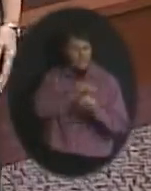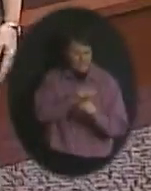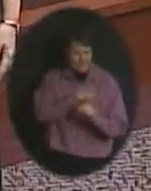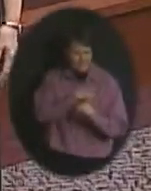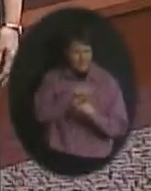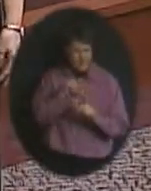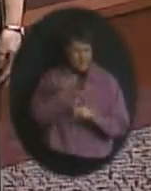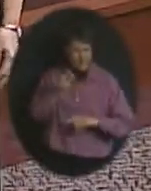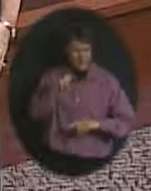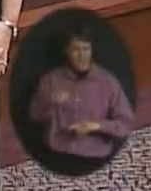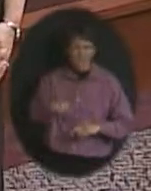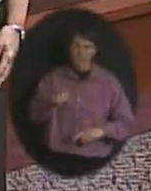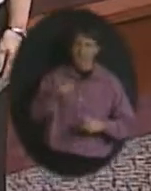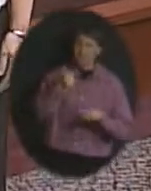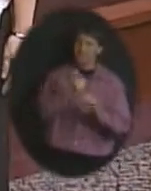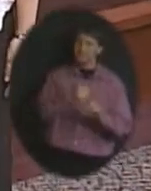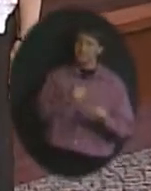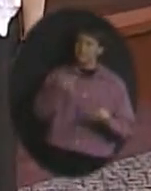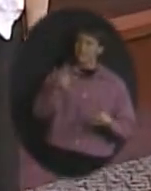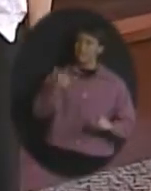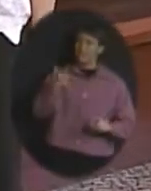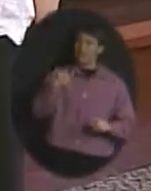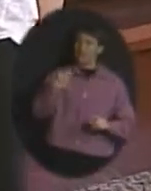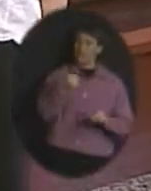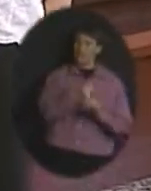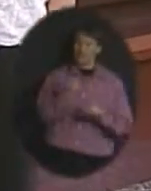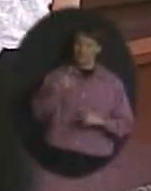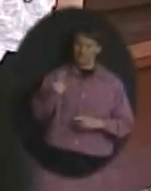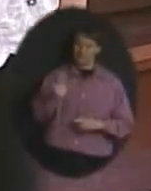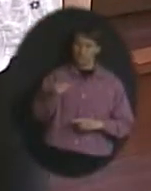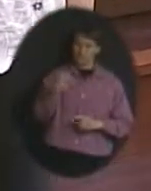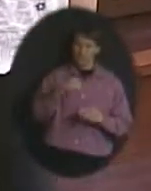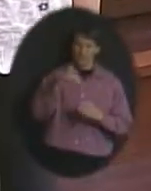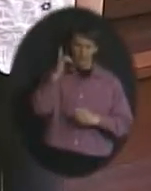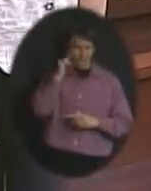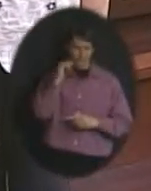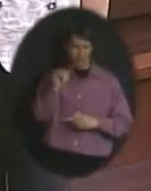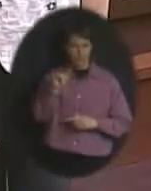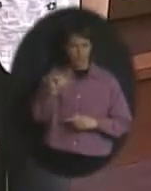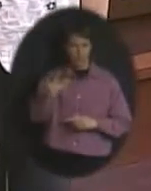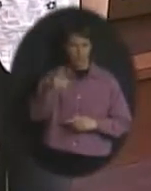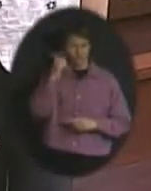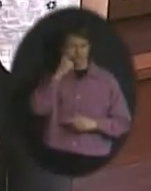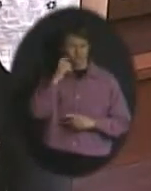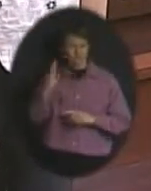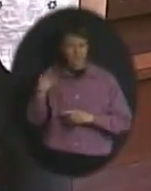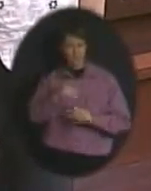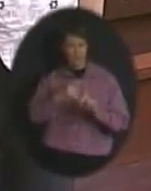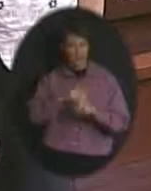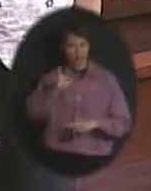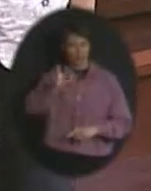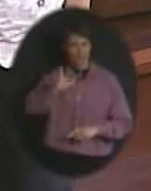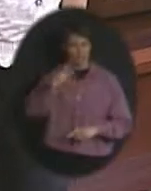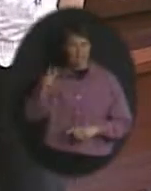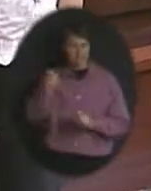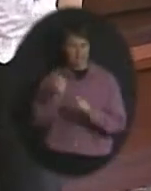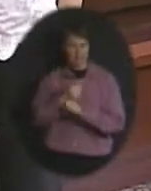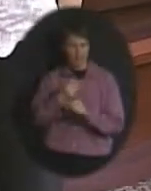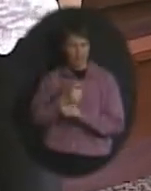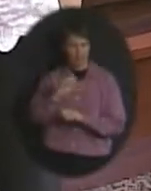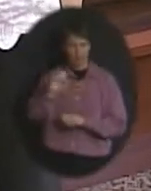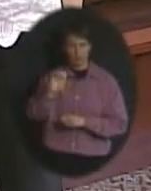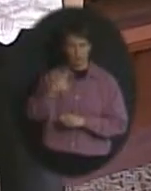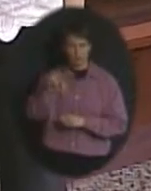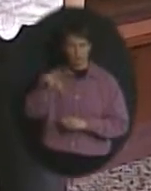but Vanya is a sixth grader at California Trail. She has just returned from the 86th Annual Scripps Spelling Bee, which was held last